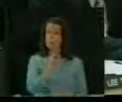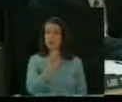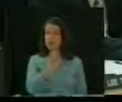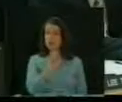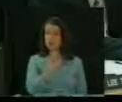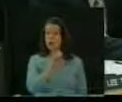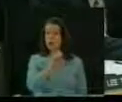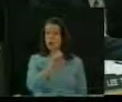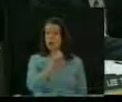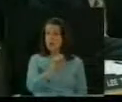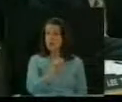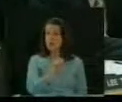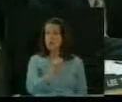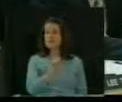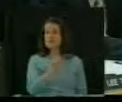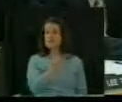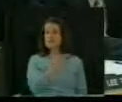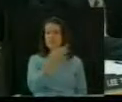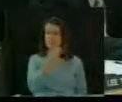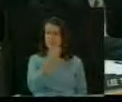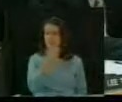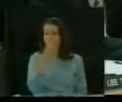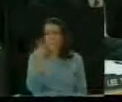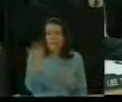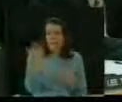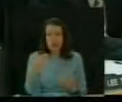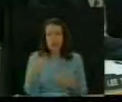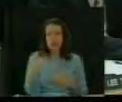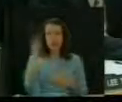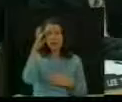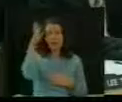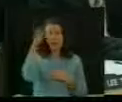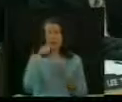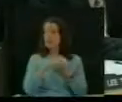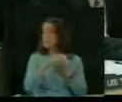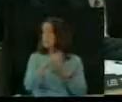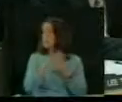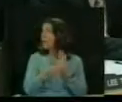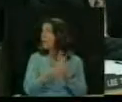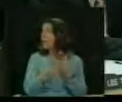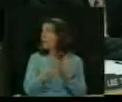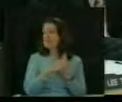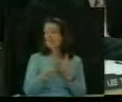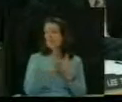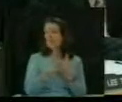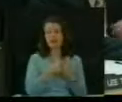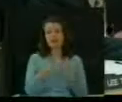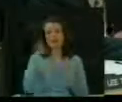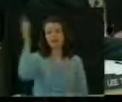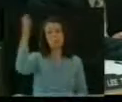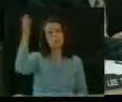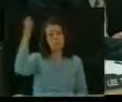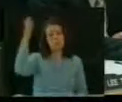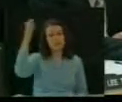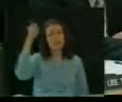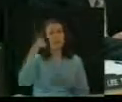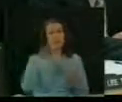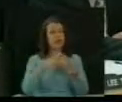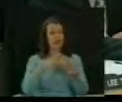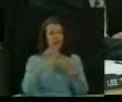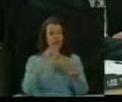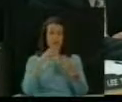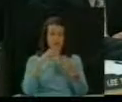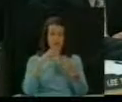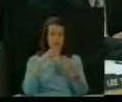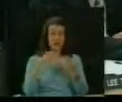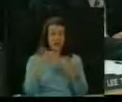his expertise, like Mr. Luthold has said, to do it. But let's come up with a policy that we can present to you that has been given quite a bit of